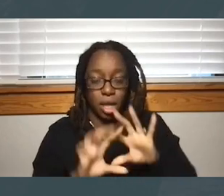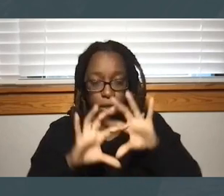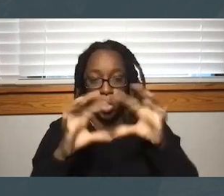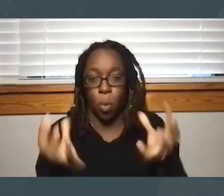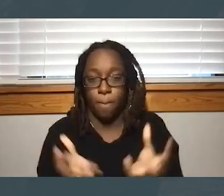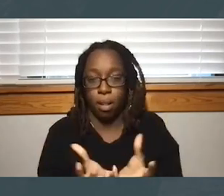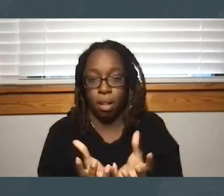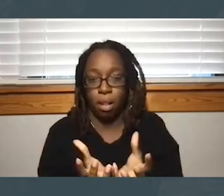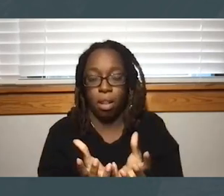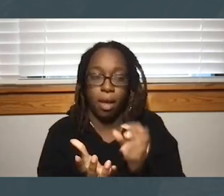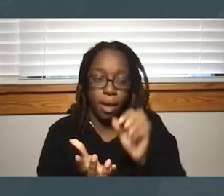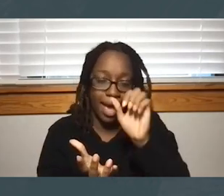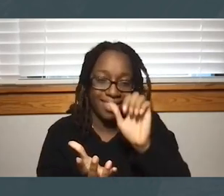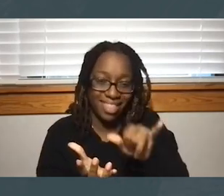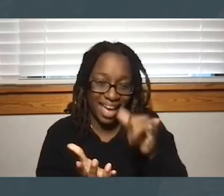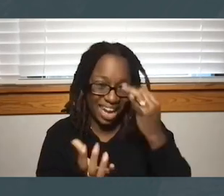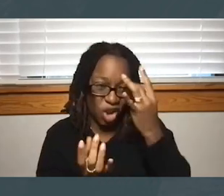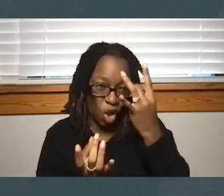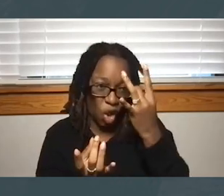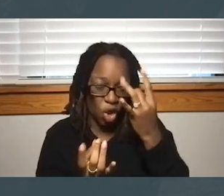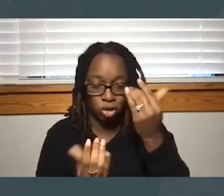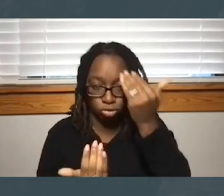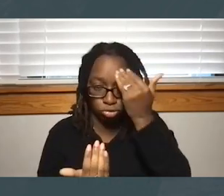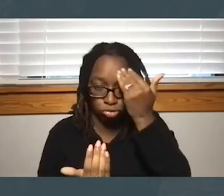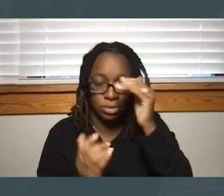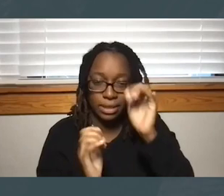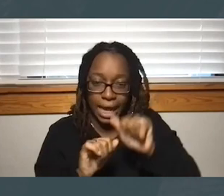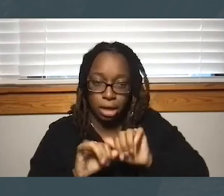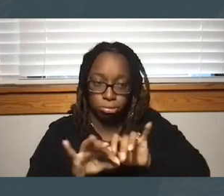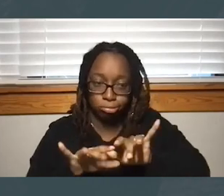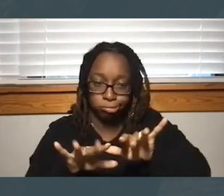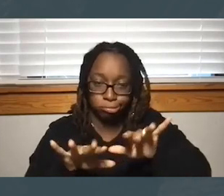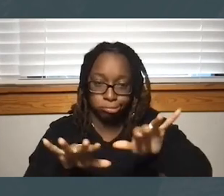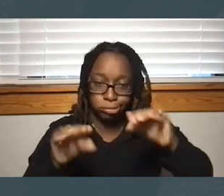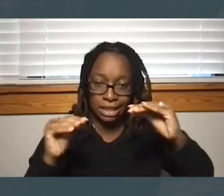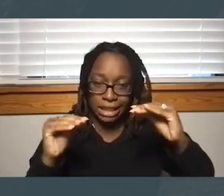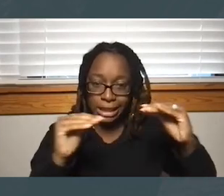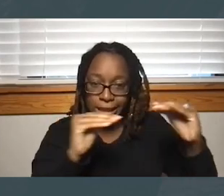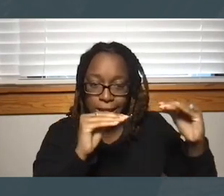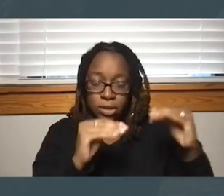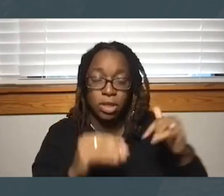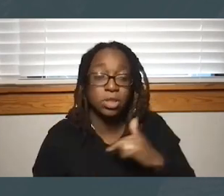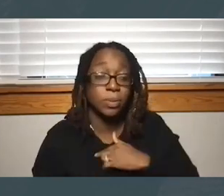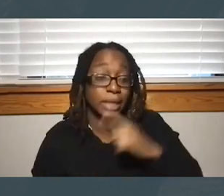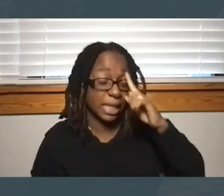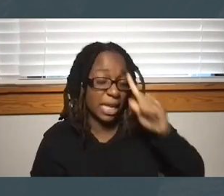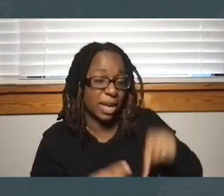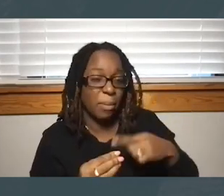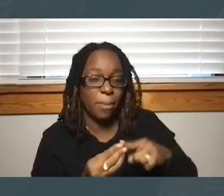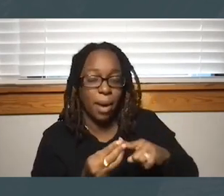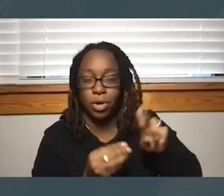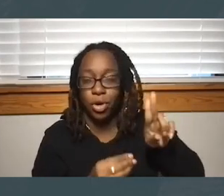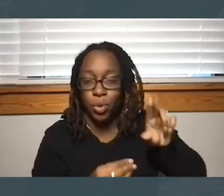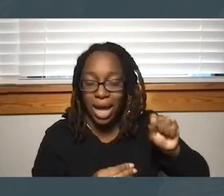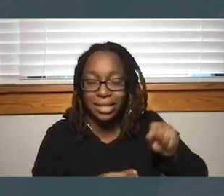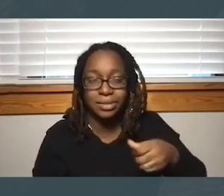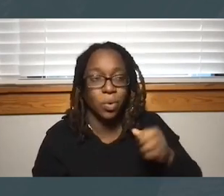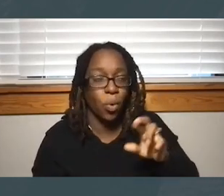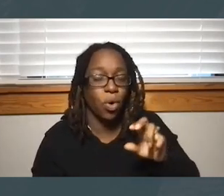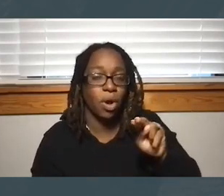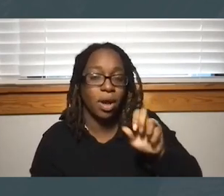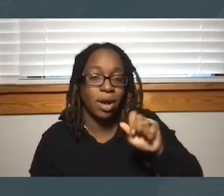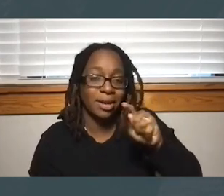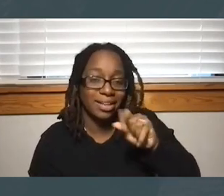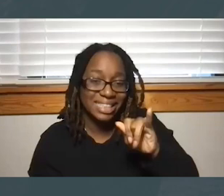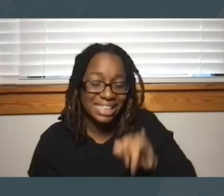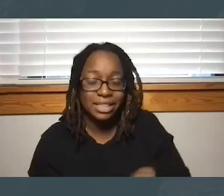So we think of, you know, the US in relationship to someplace like Nazi Germany, or basically the people